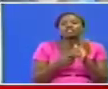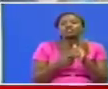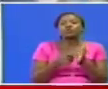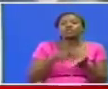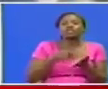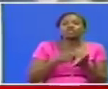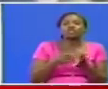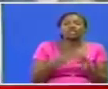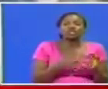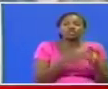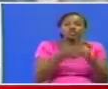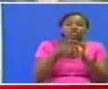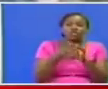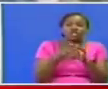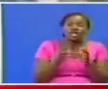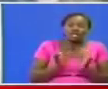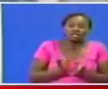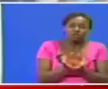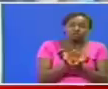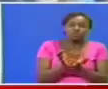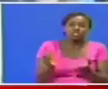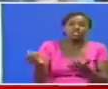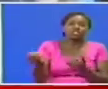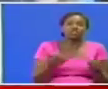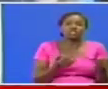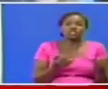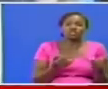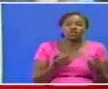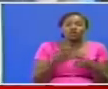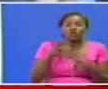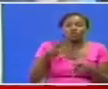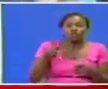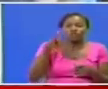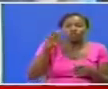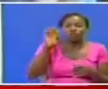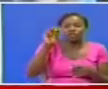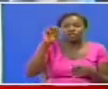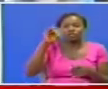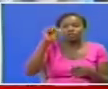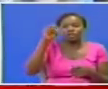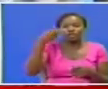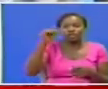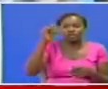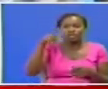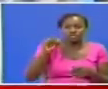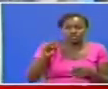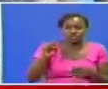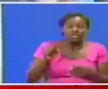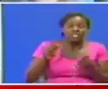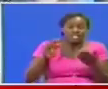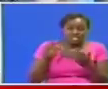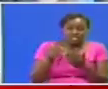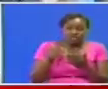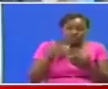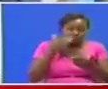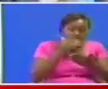and cohesion, I shall push for the reintroduction of premiership in a new structure of government that truly returns